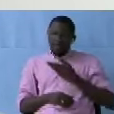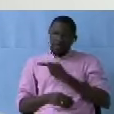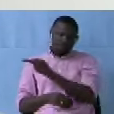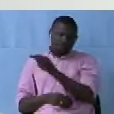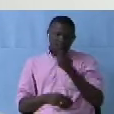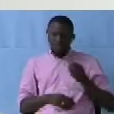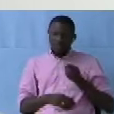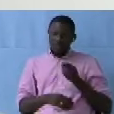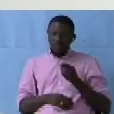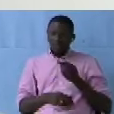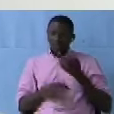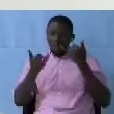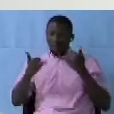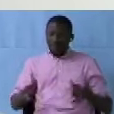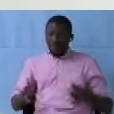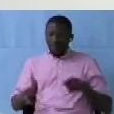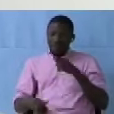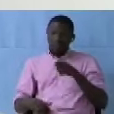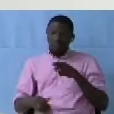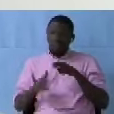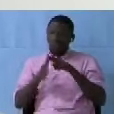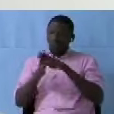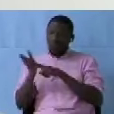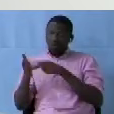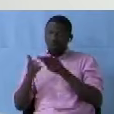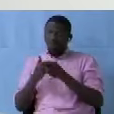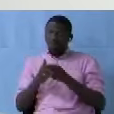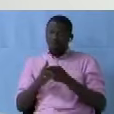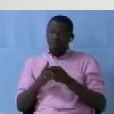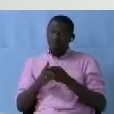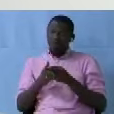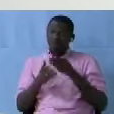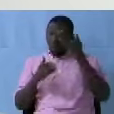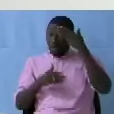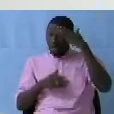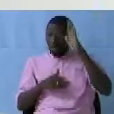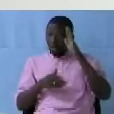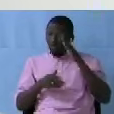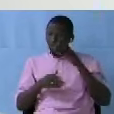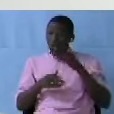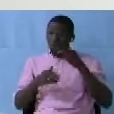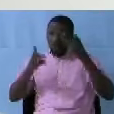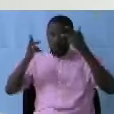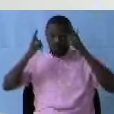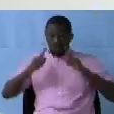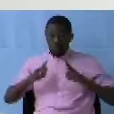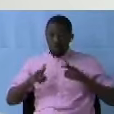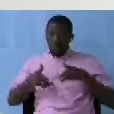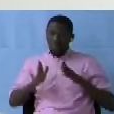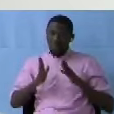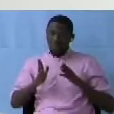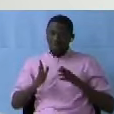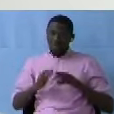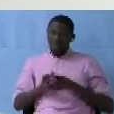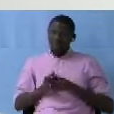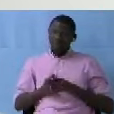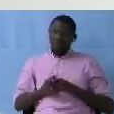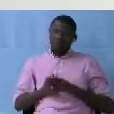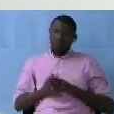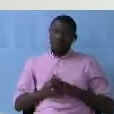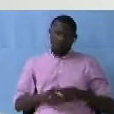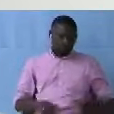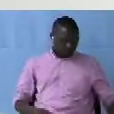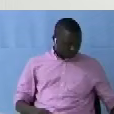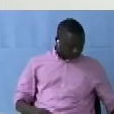these rules of ethical behavior we just discussed? Legi si sa gis gis wala si sa book bi fokk nga